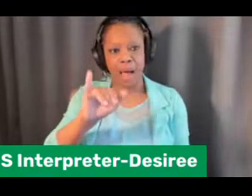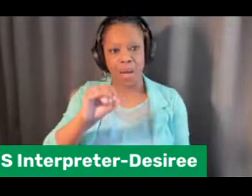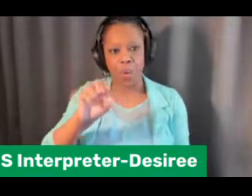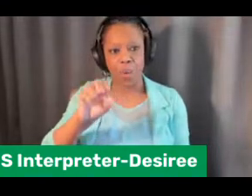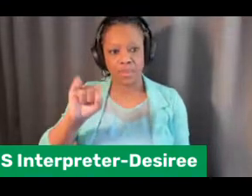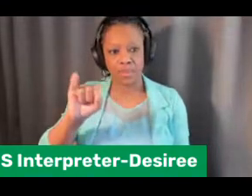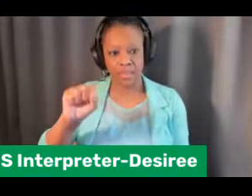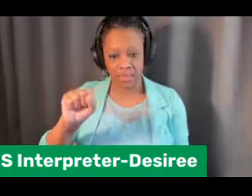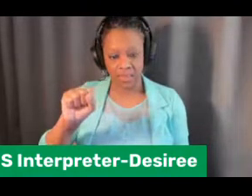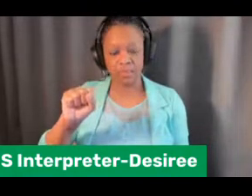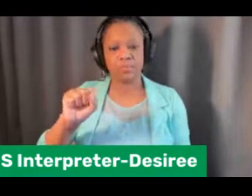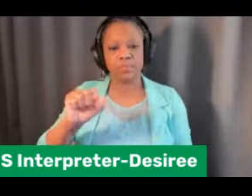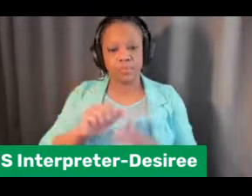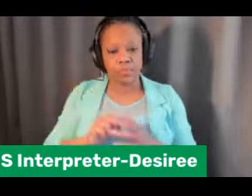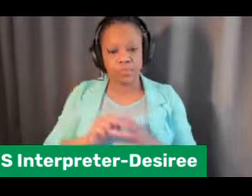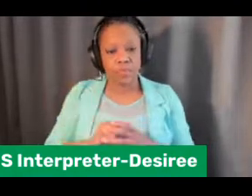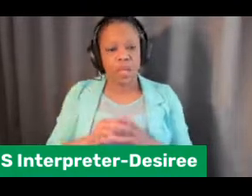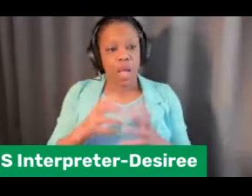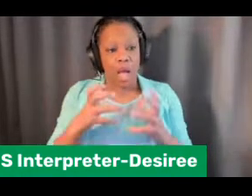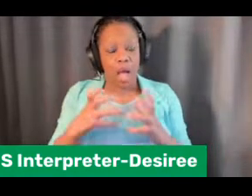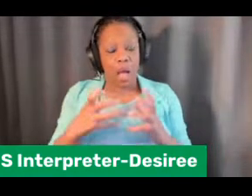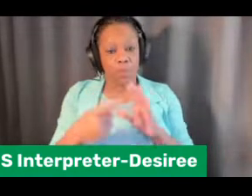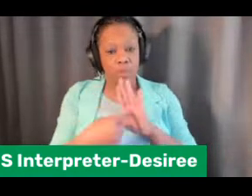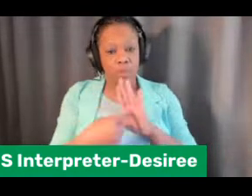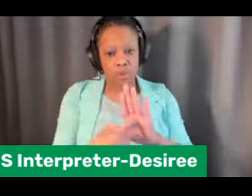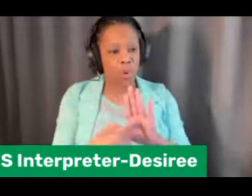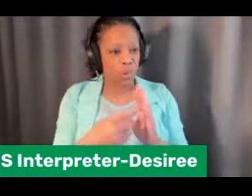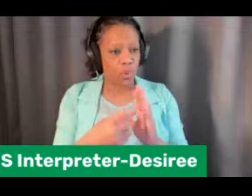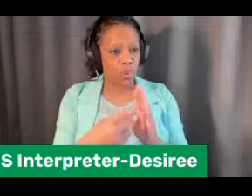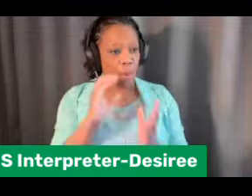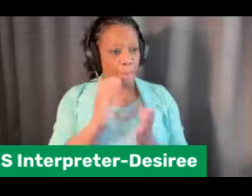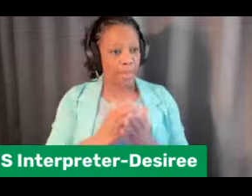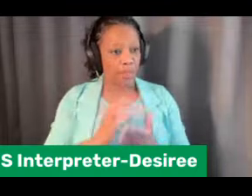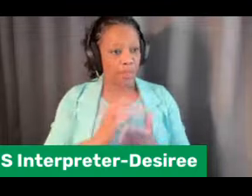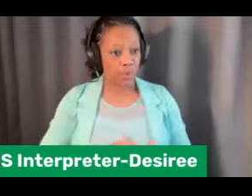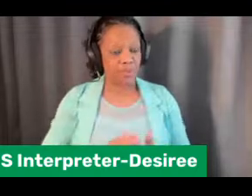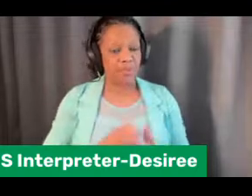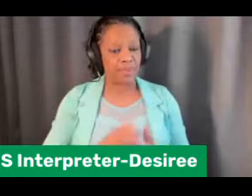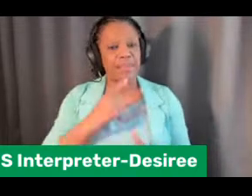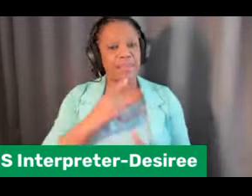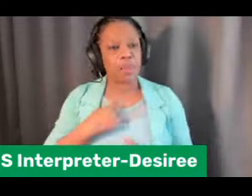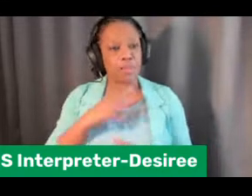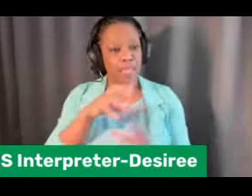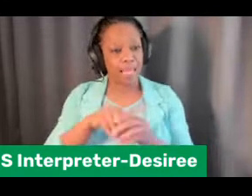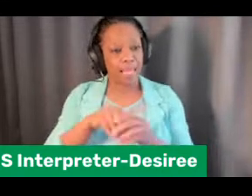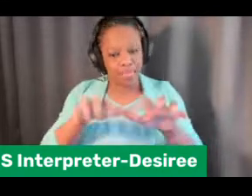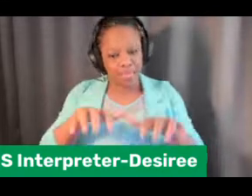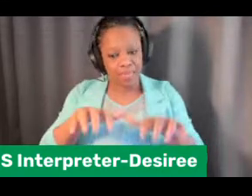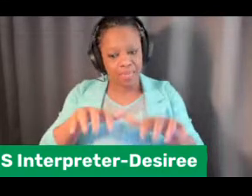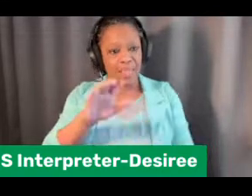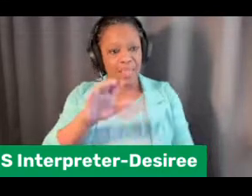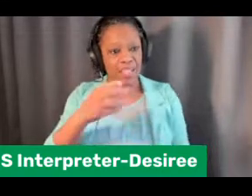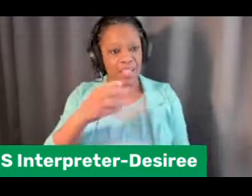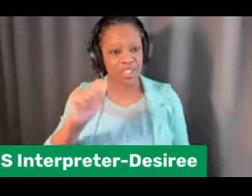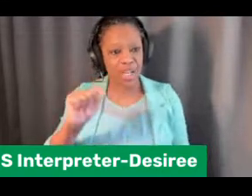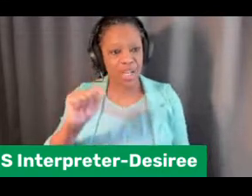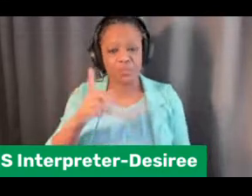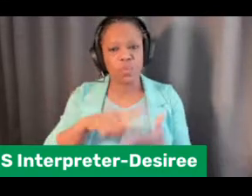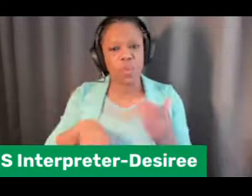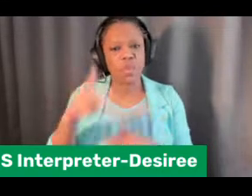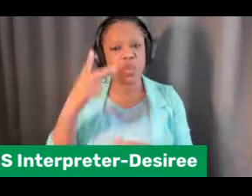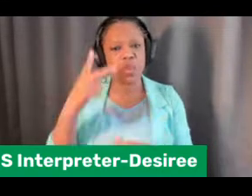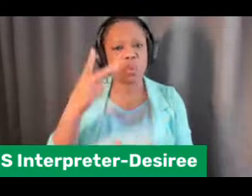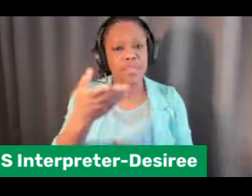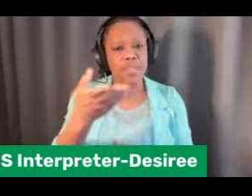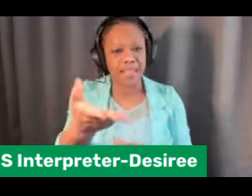images. And if you could share in the chat what you think you see here. So what do y'all see here? Anybody know this